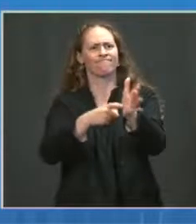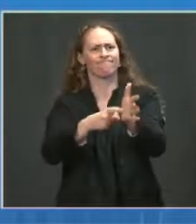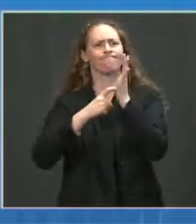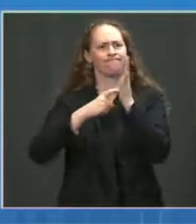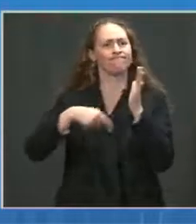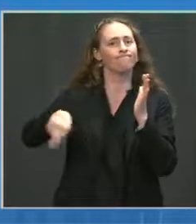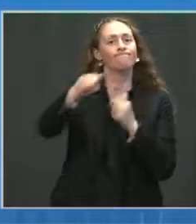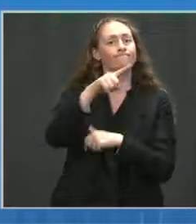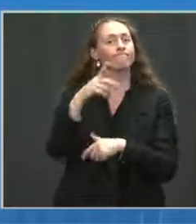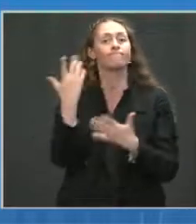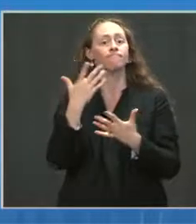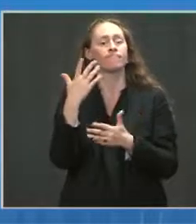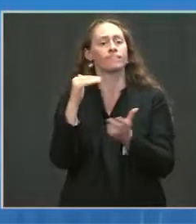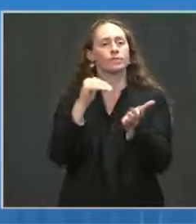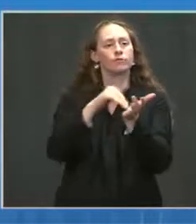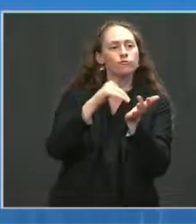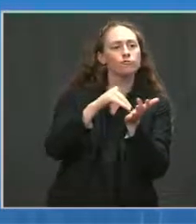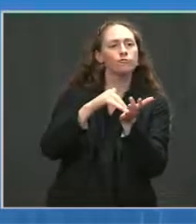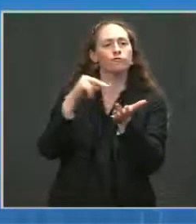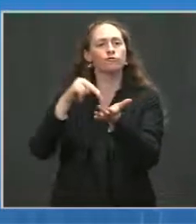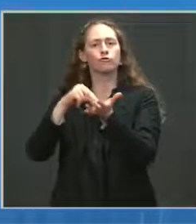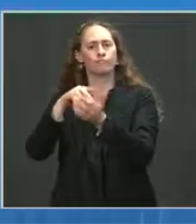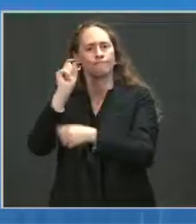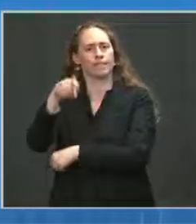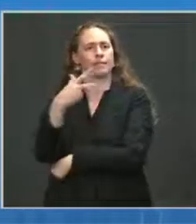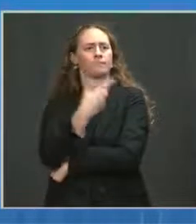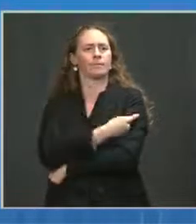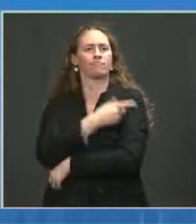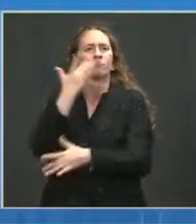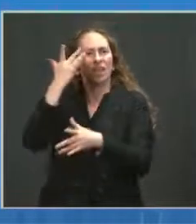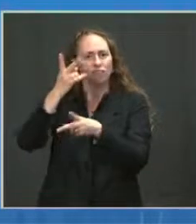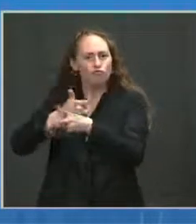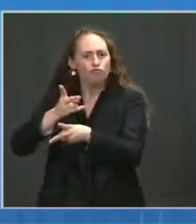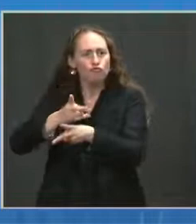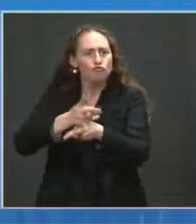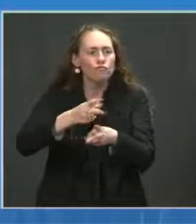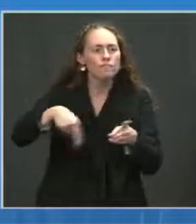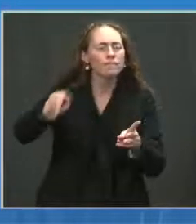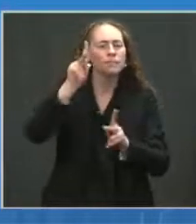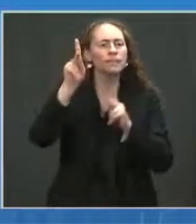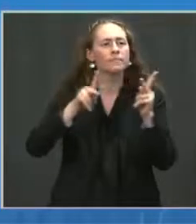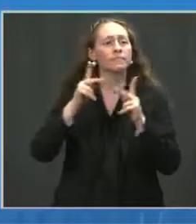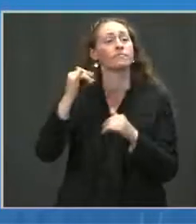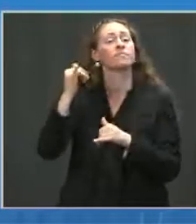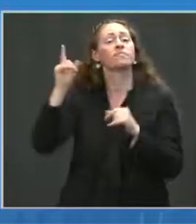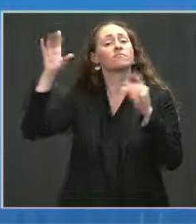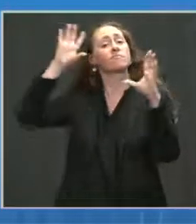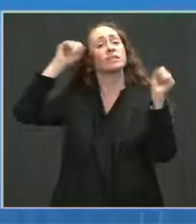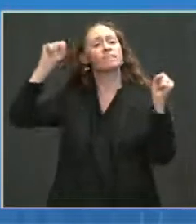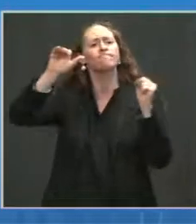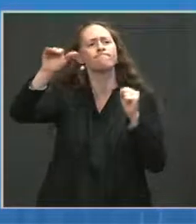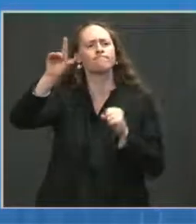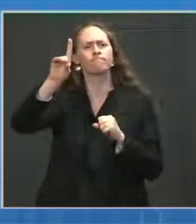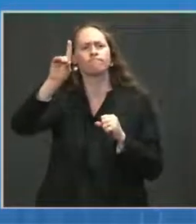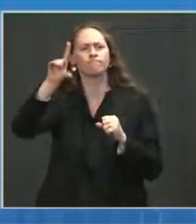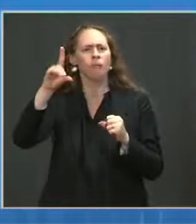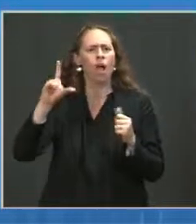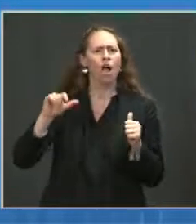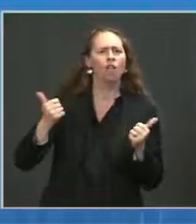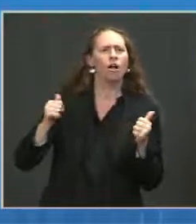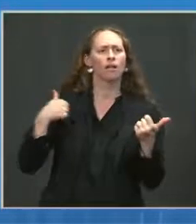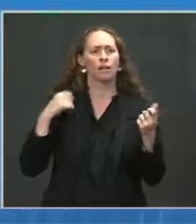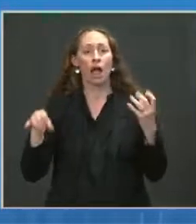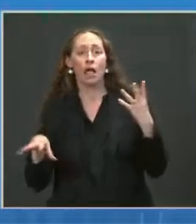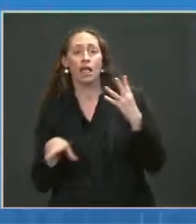our veterans. The president has asked the Department of Defense to look into how they will add COVID to the list of